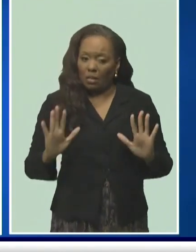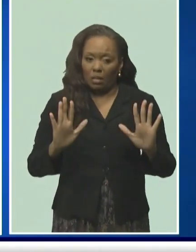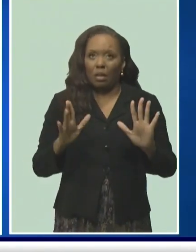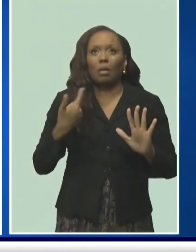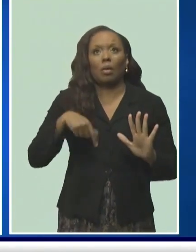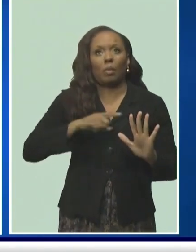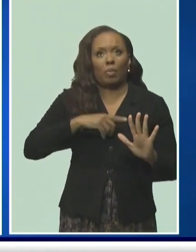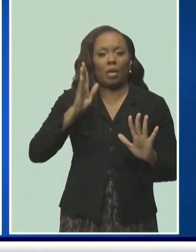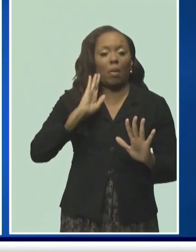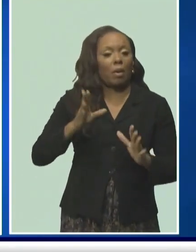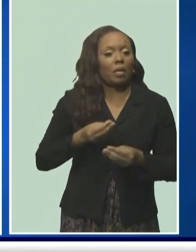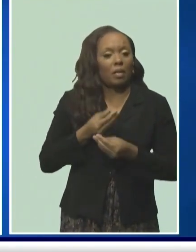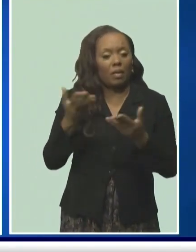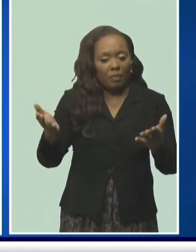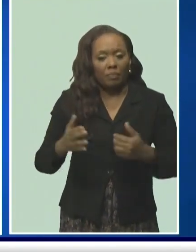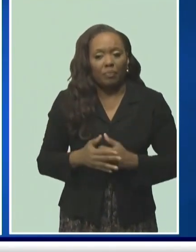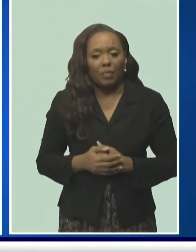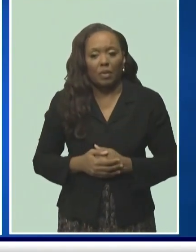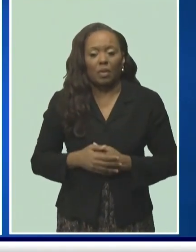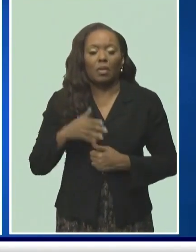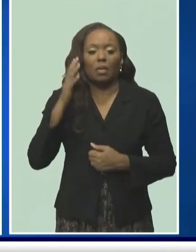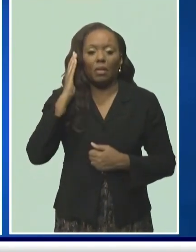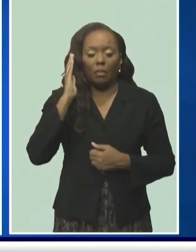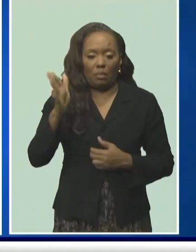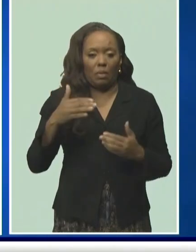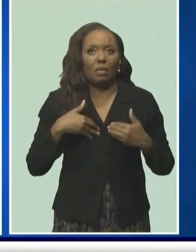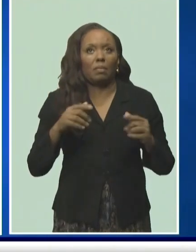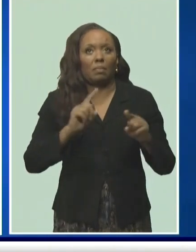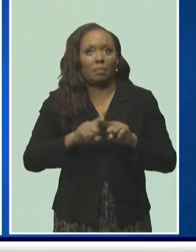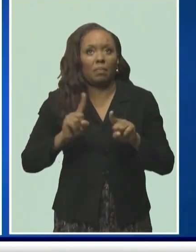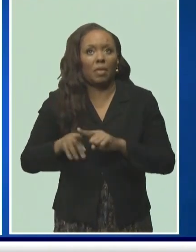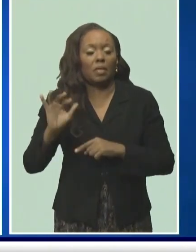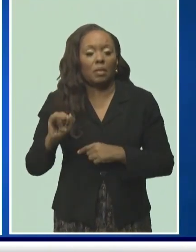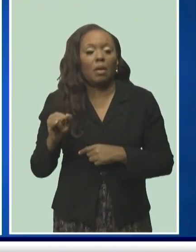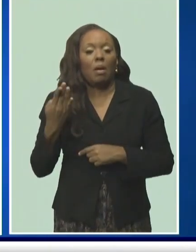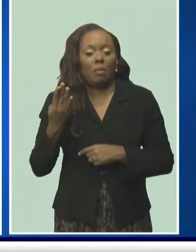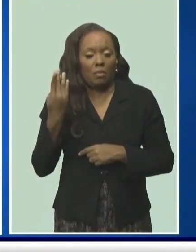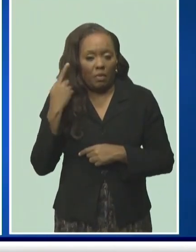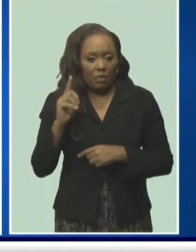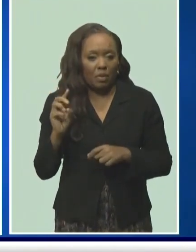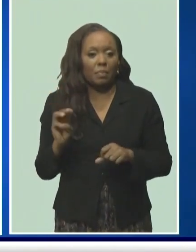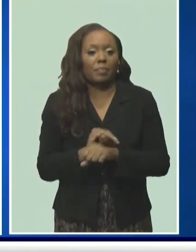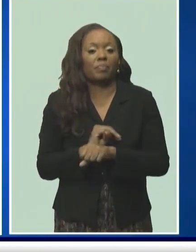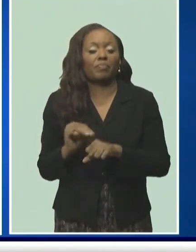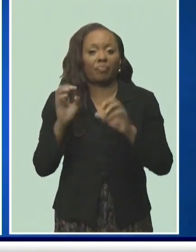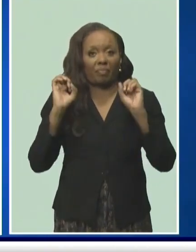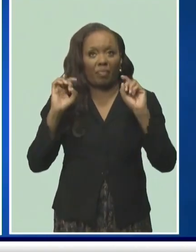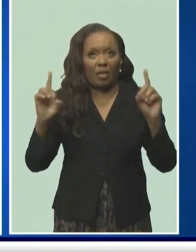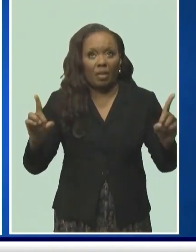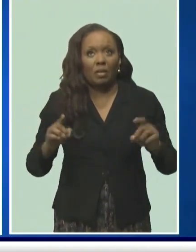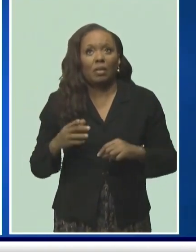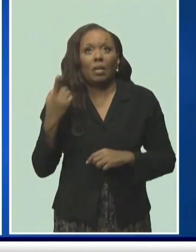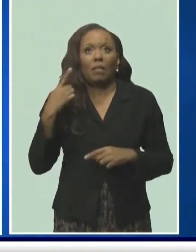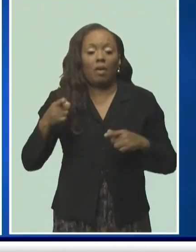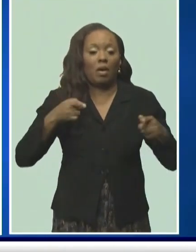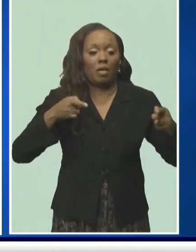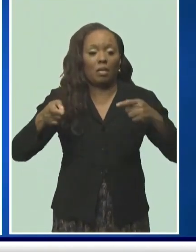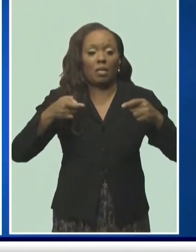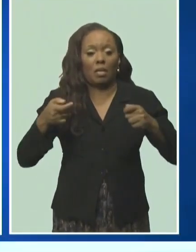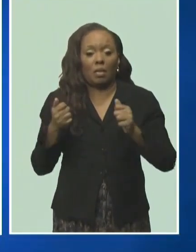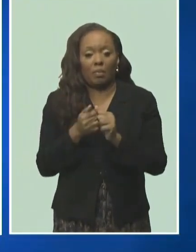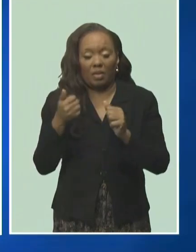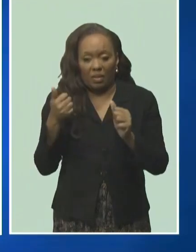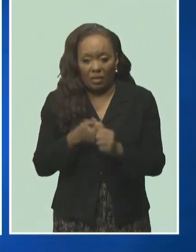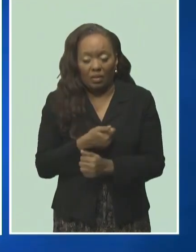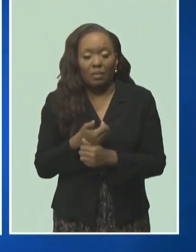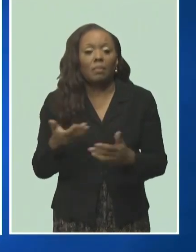them. Today I'm creating additional posts for the ministry, and I'm creating sufficient posts to be able to deal with all of its facets